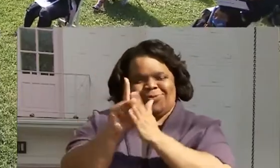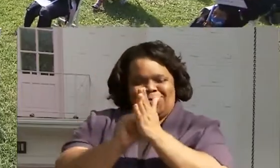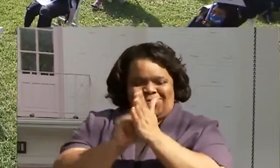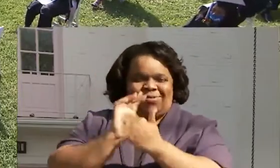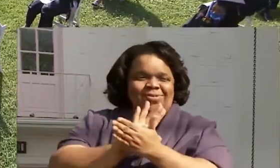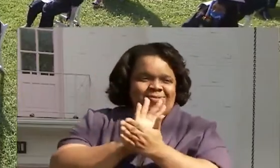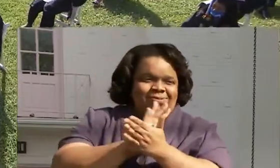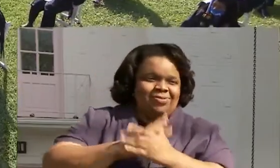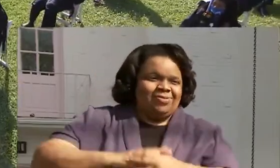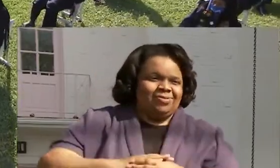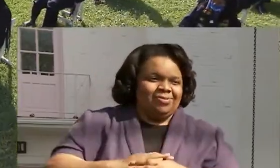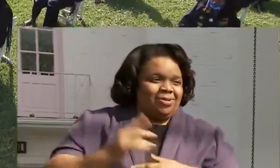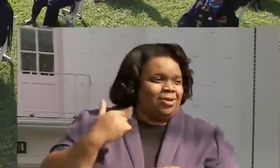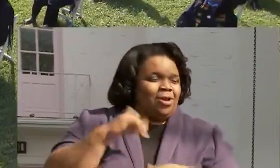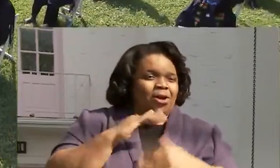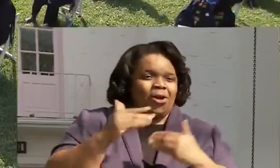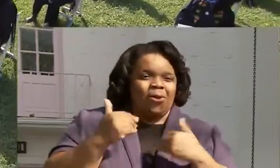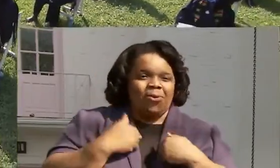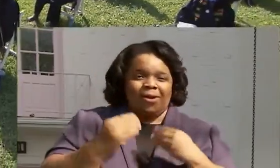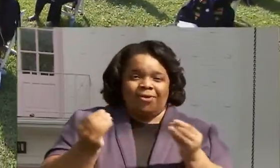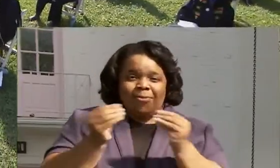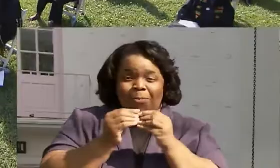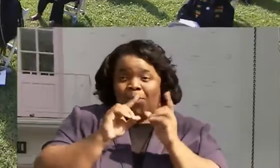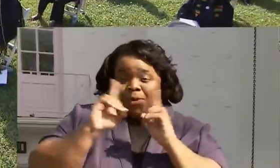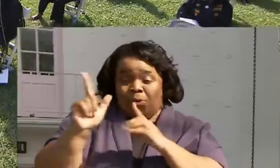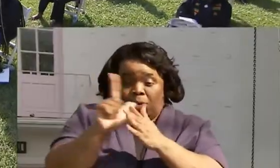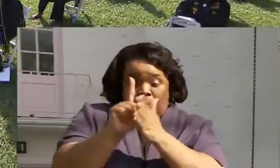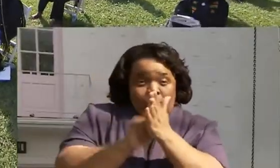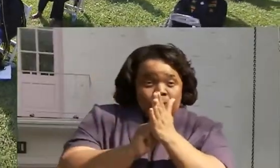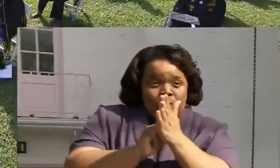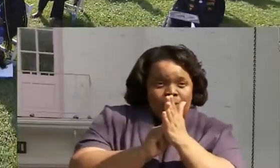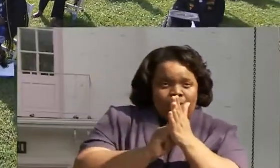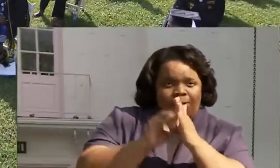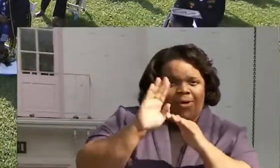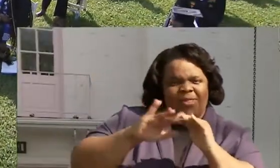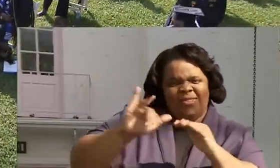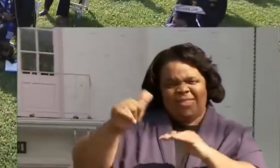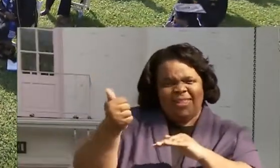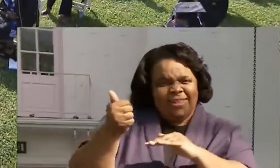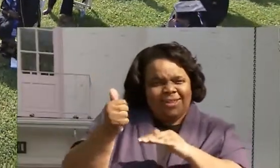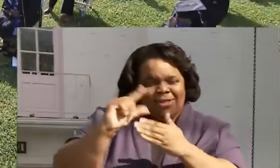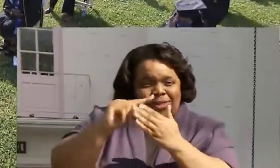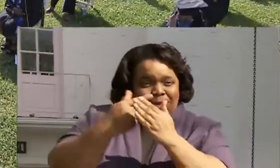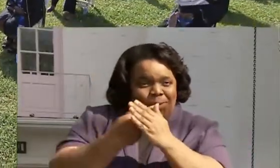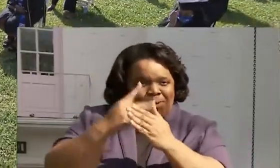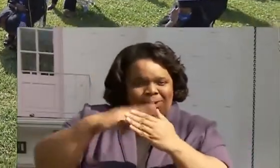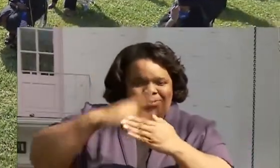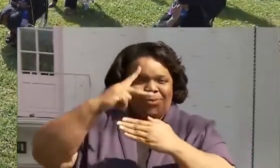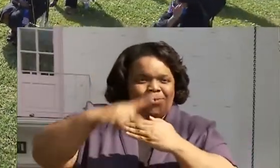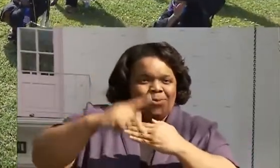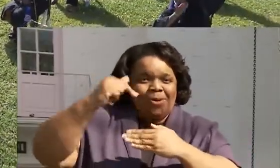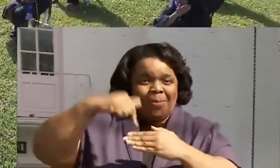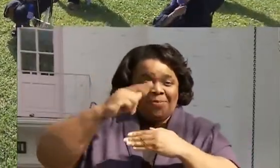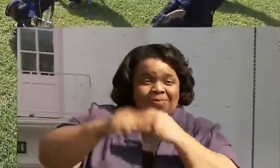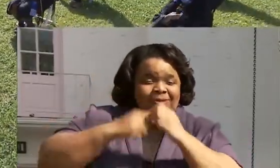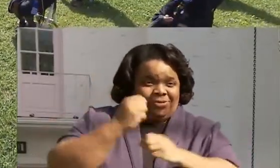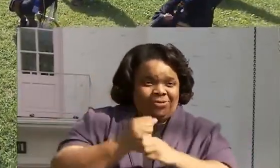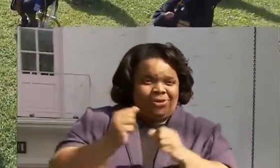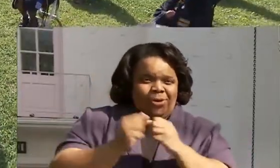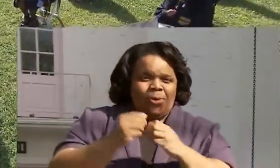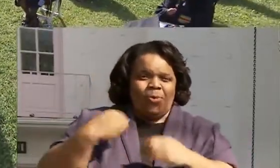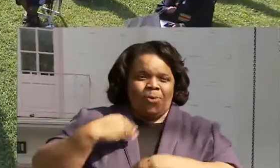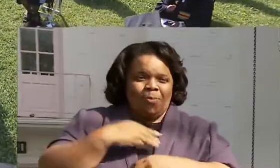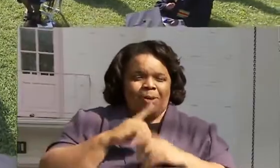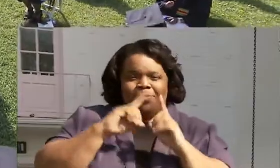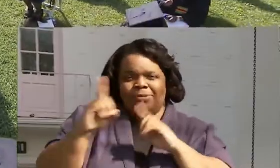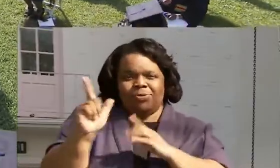In fact, we have more students going to law than any other graduate or professional program this year, with members of this class going to law